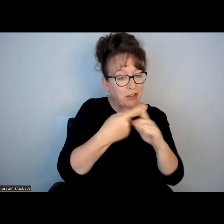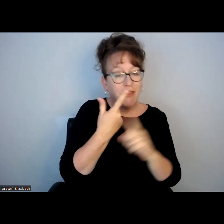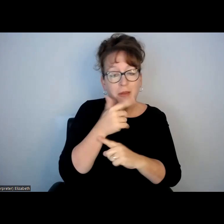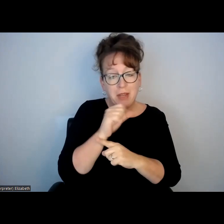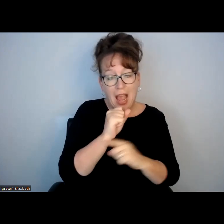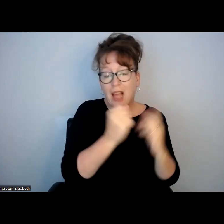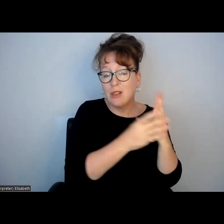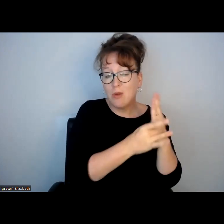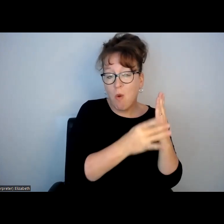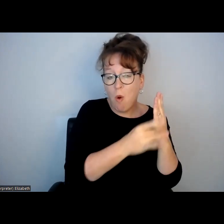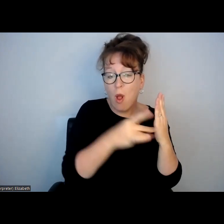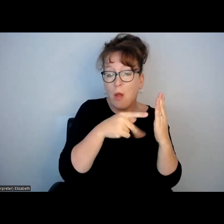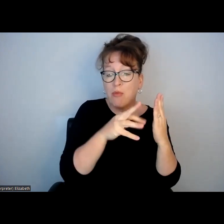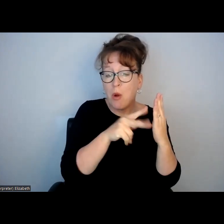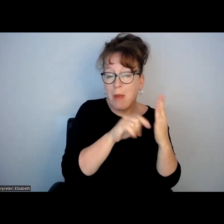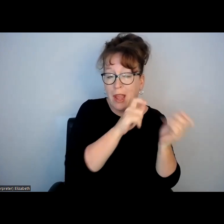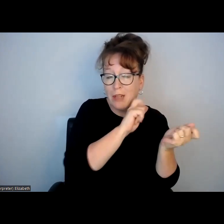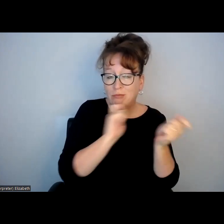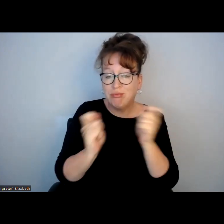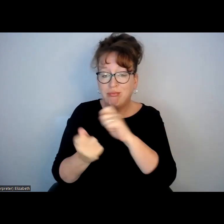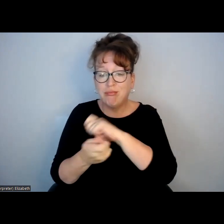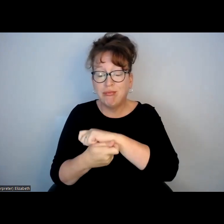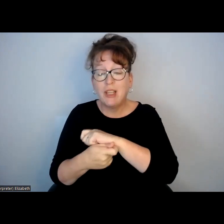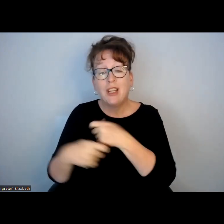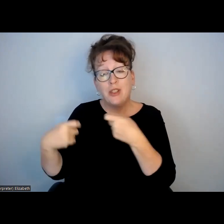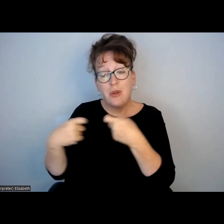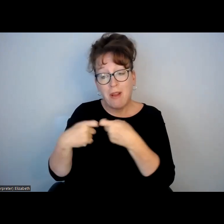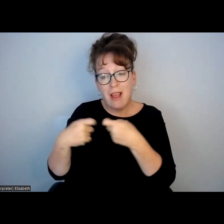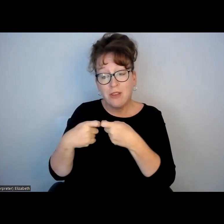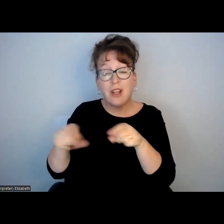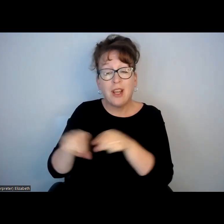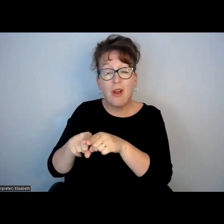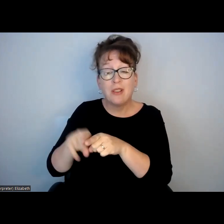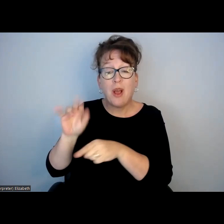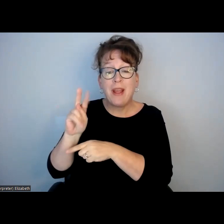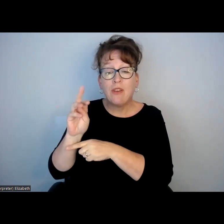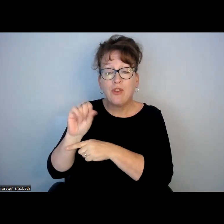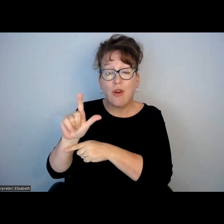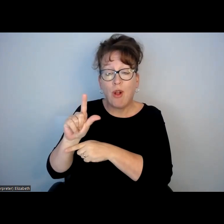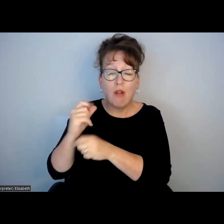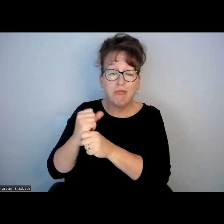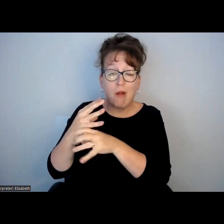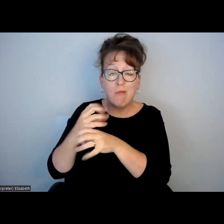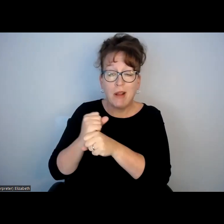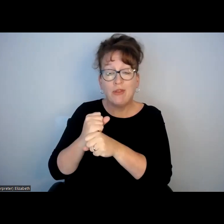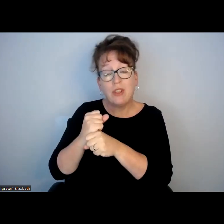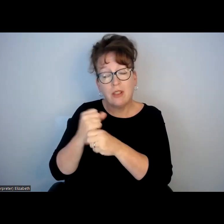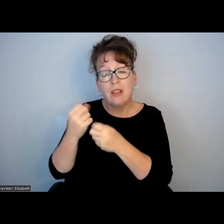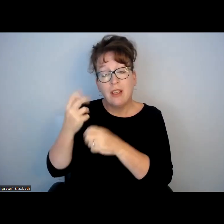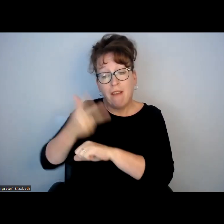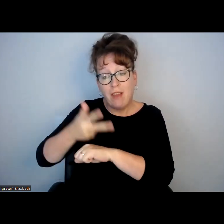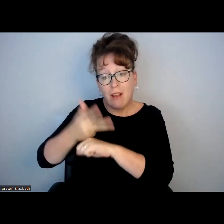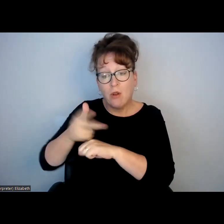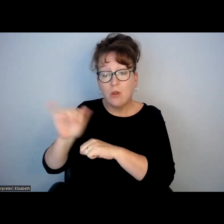oil and propane to electric, and gasoline and internal combustion engine vehicles to electric as well. And as a result of